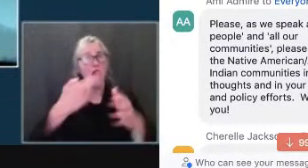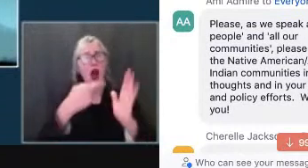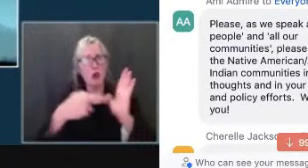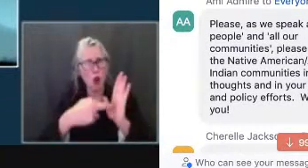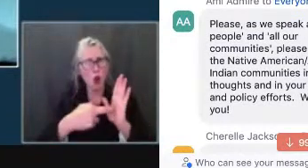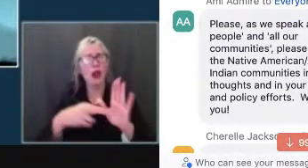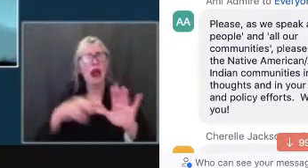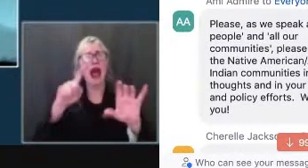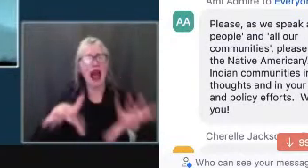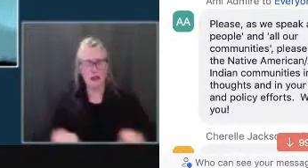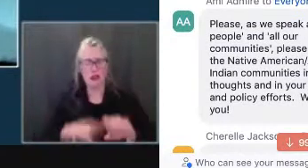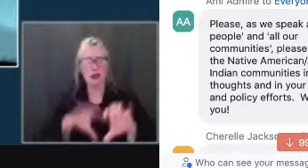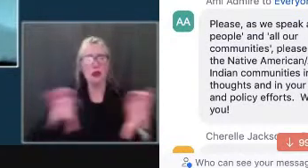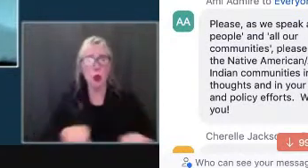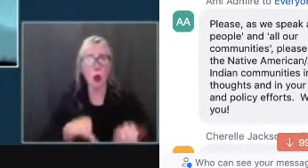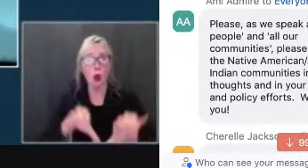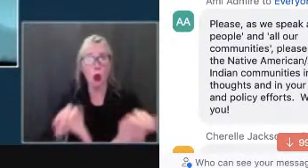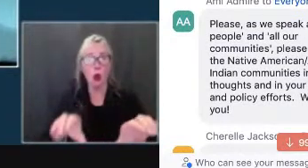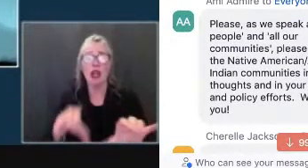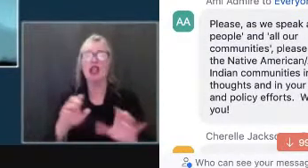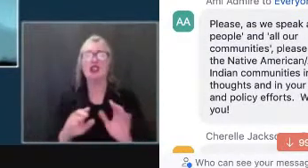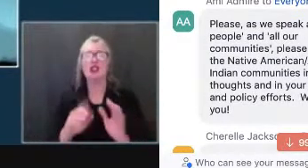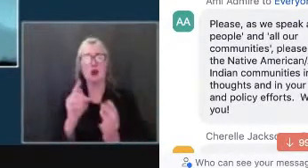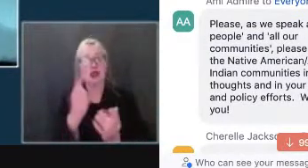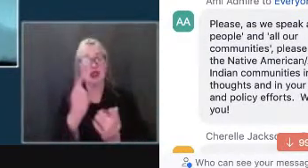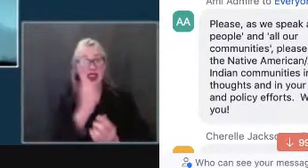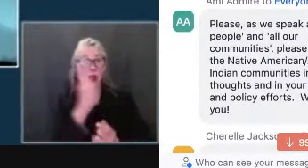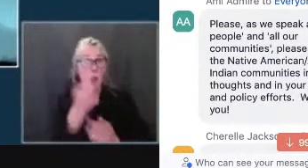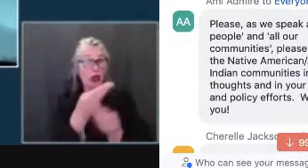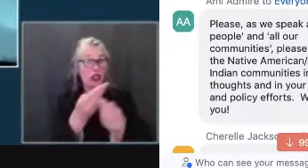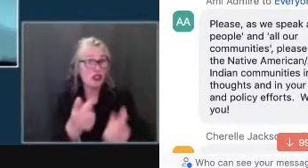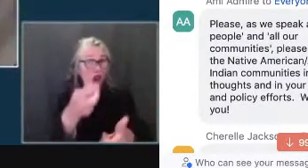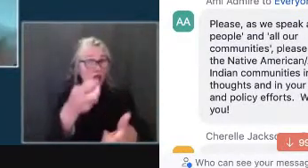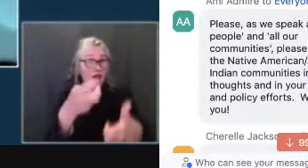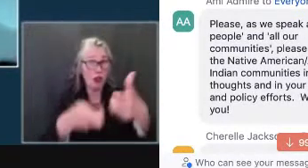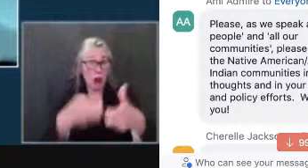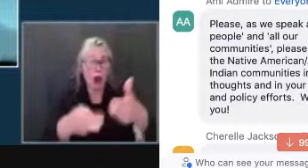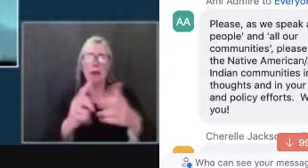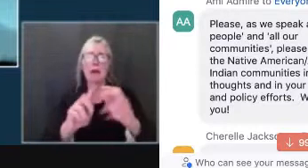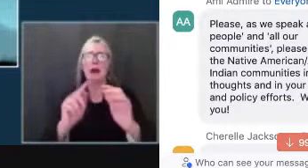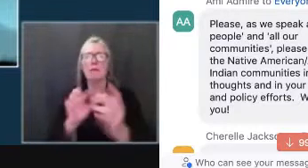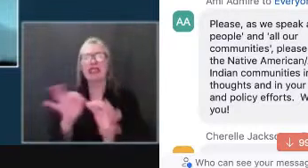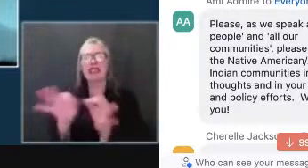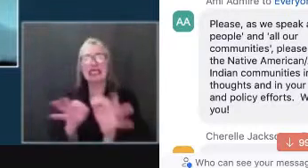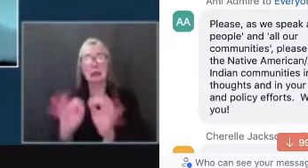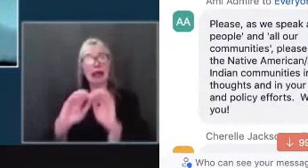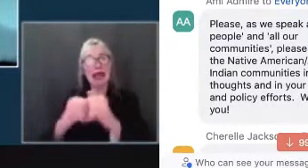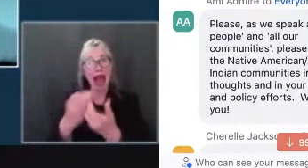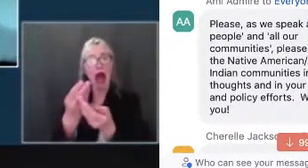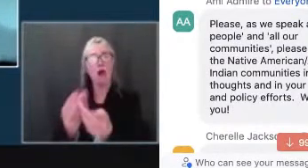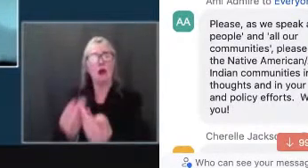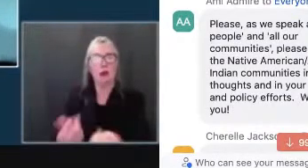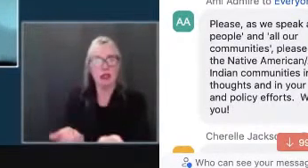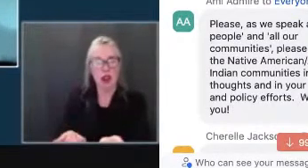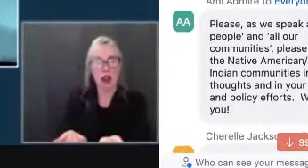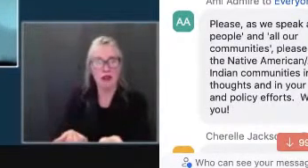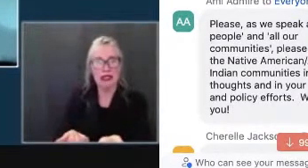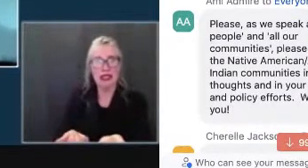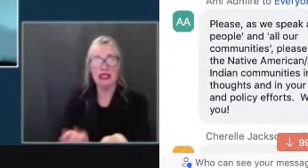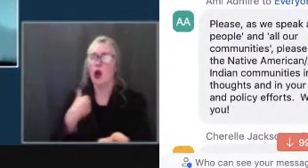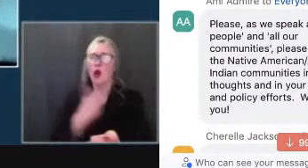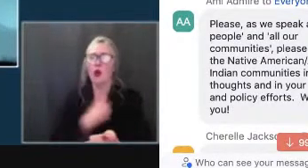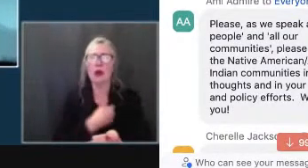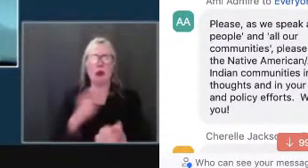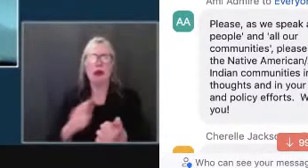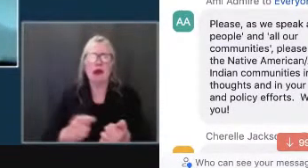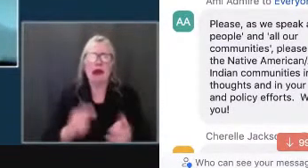crisis, but to define how we solve the climate crisis. Because be clear, we will get to a point when we are all rushing for higher grounds.